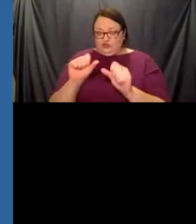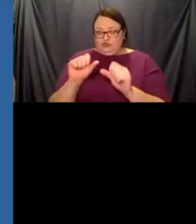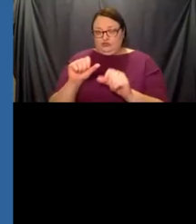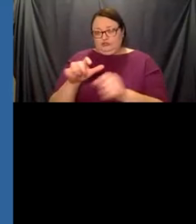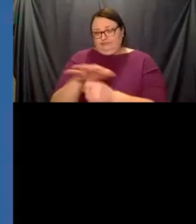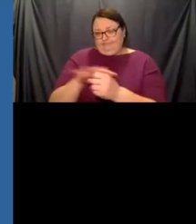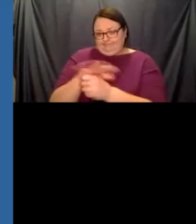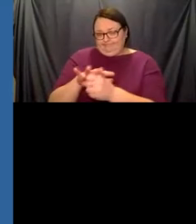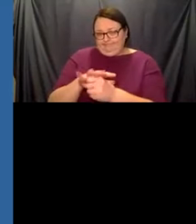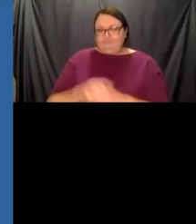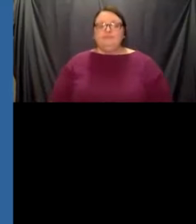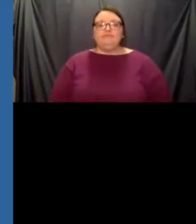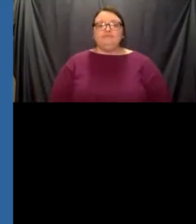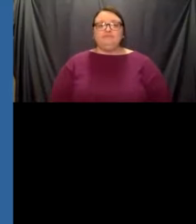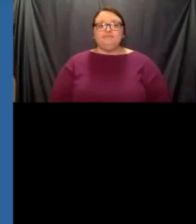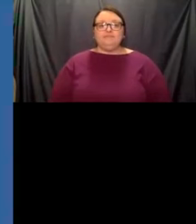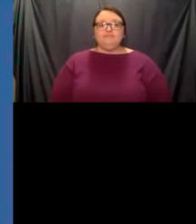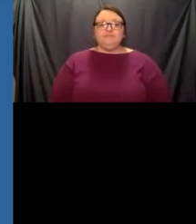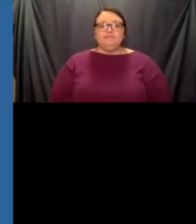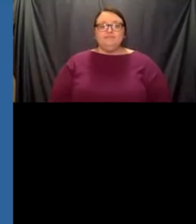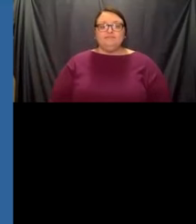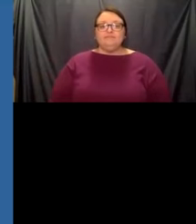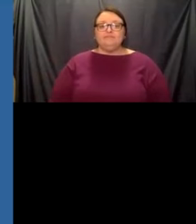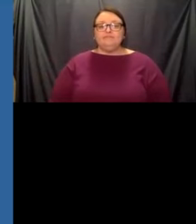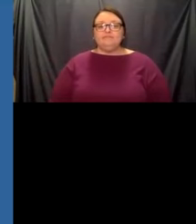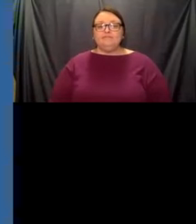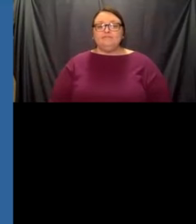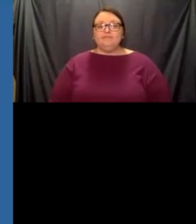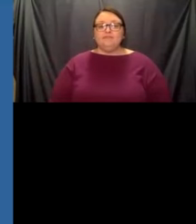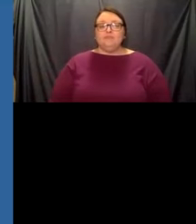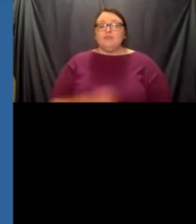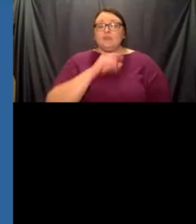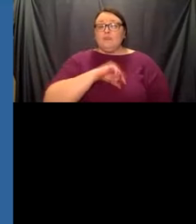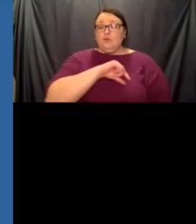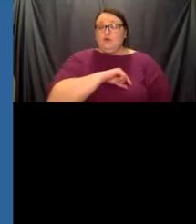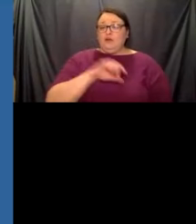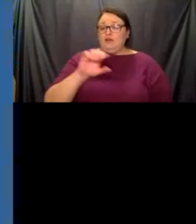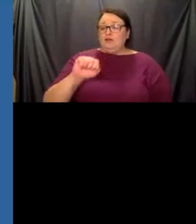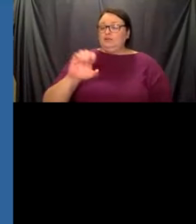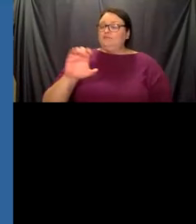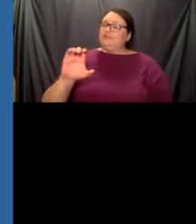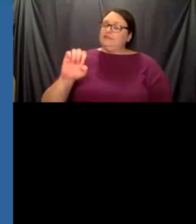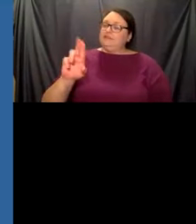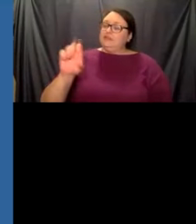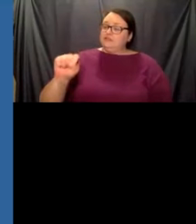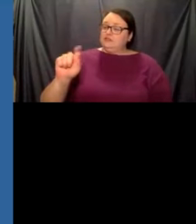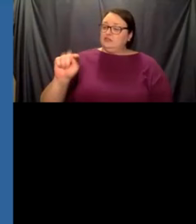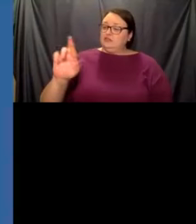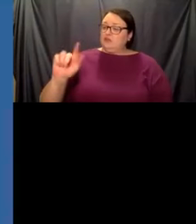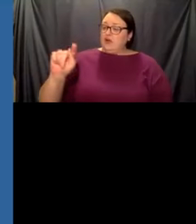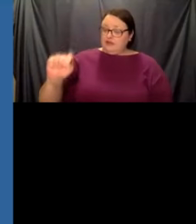Hay una clave para el mapa en la esquina superior izquierda de la imagen.